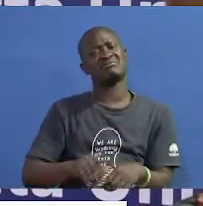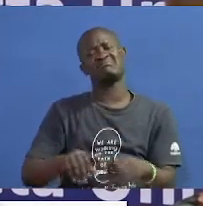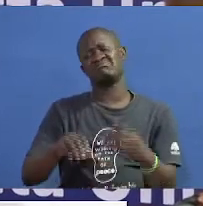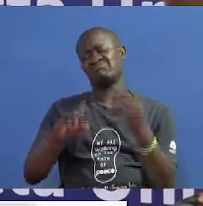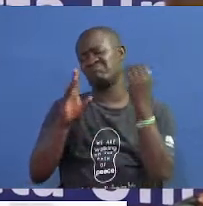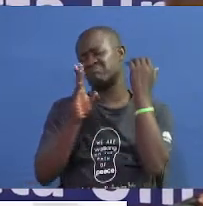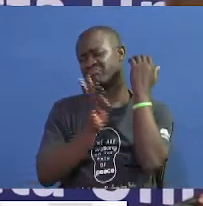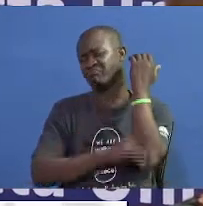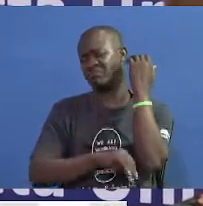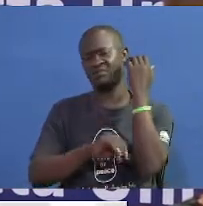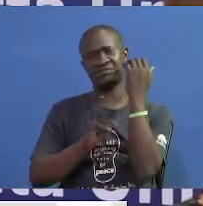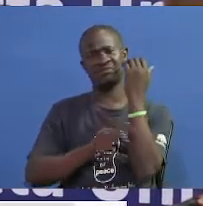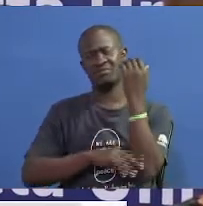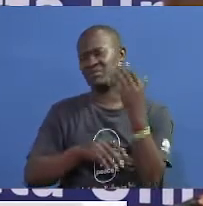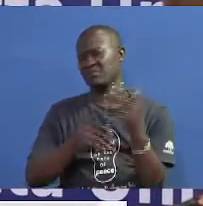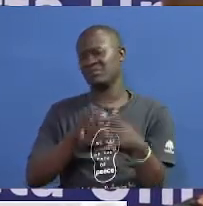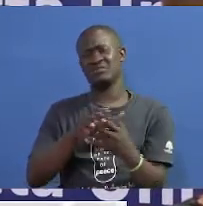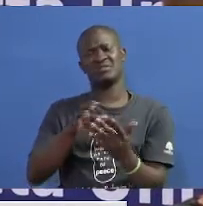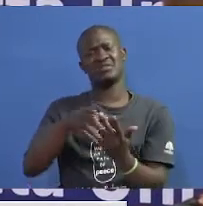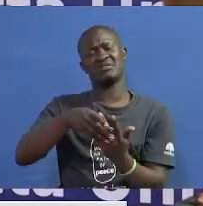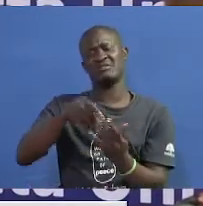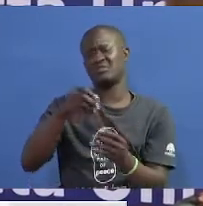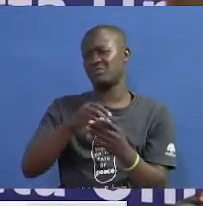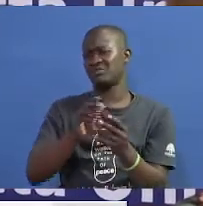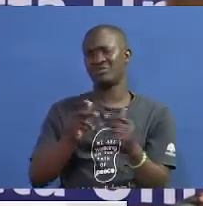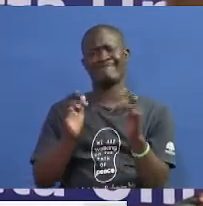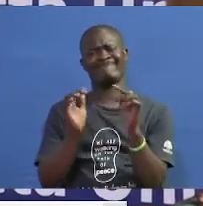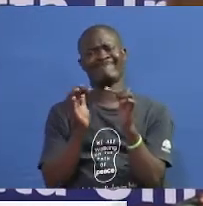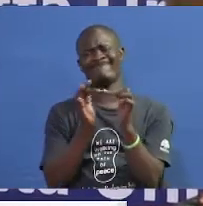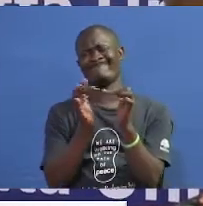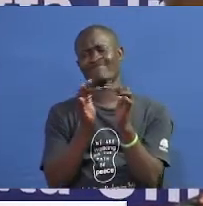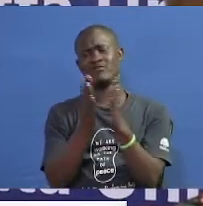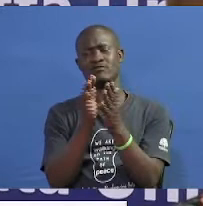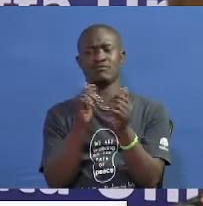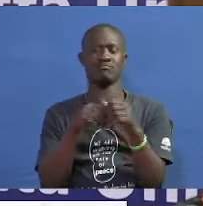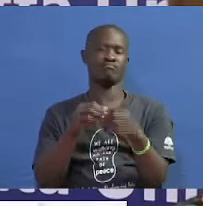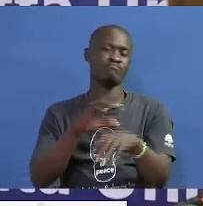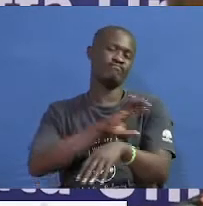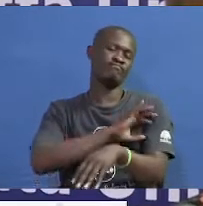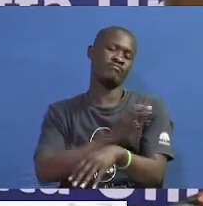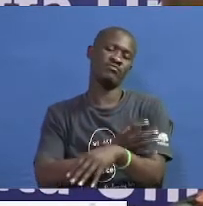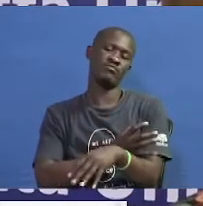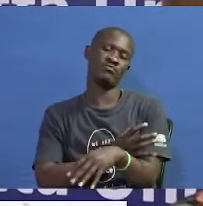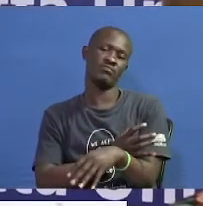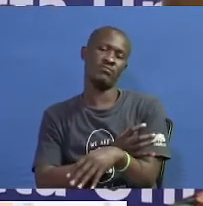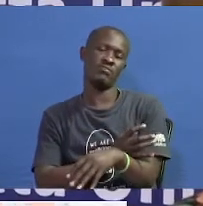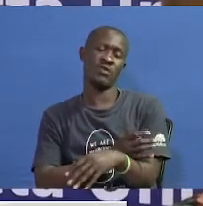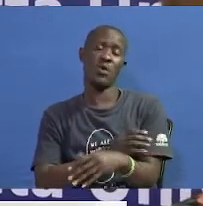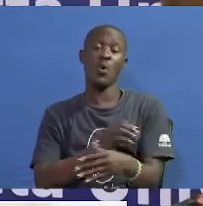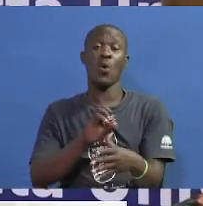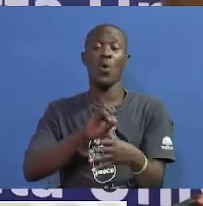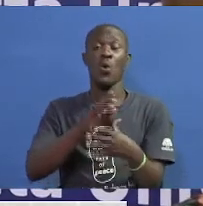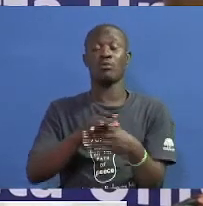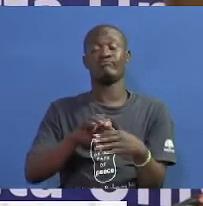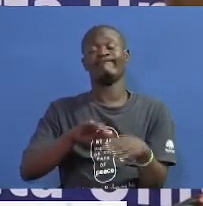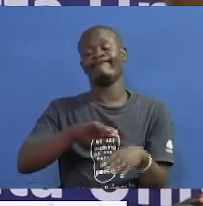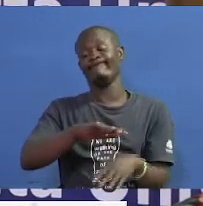any time, but especially painful at the very end of pregnancy, or